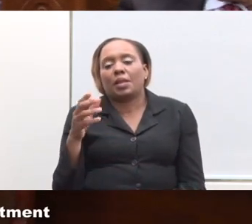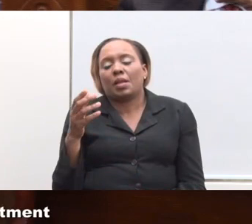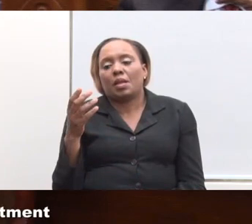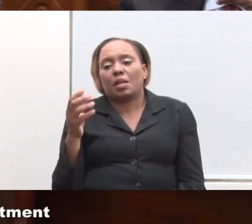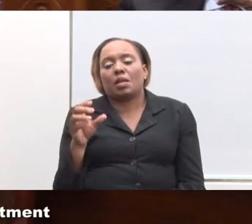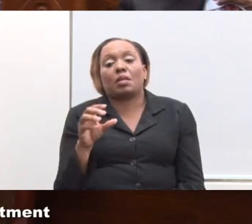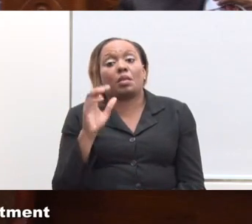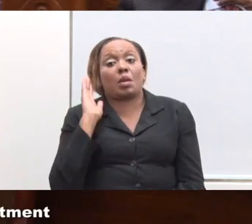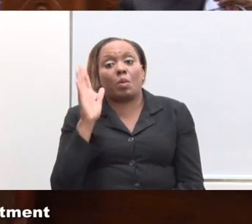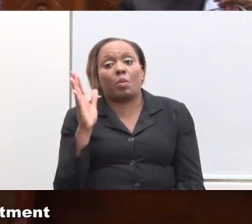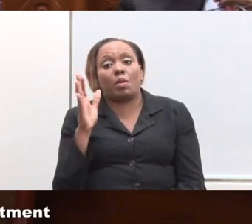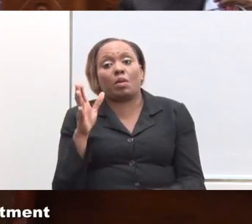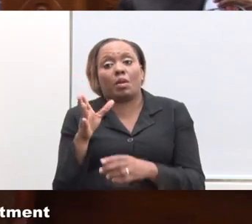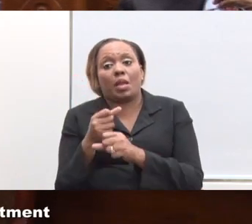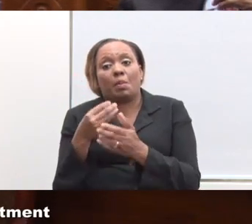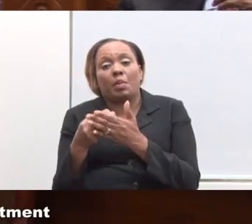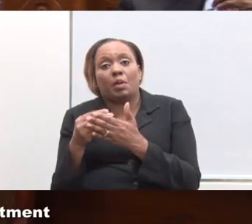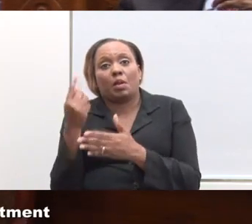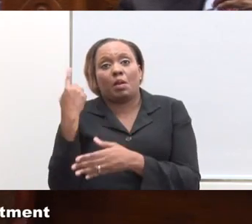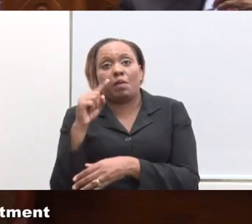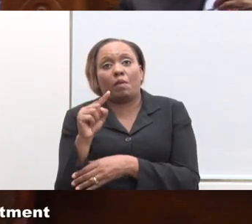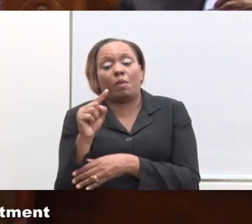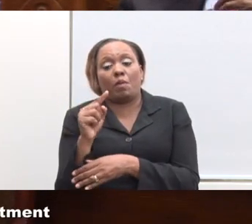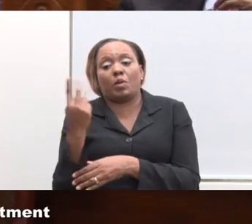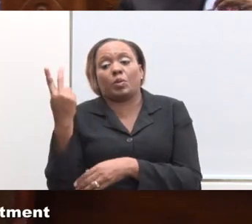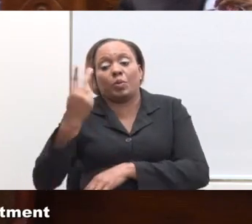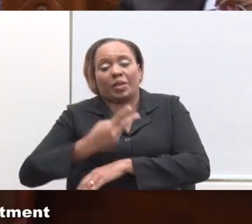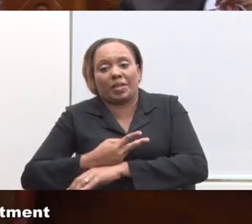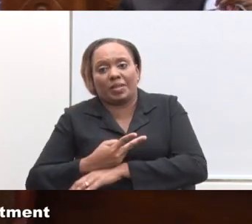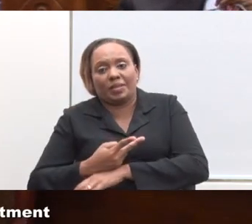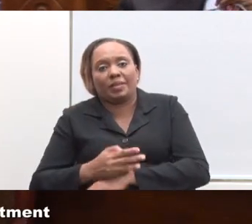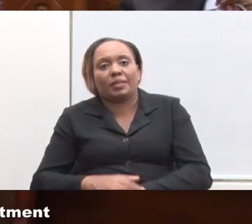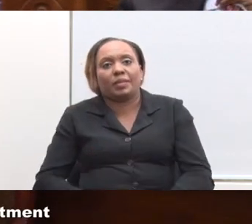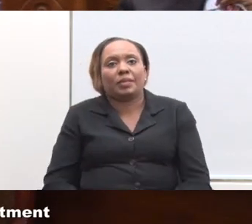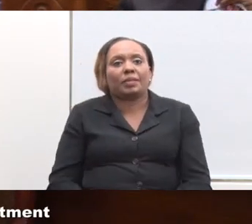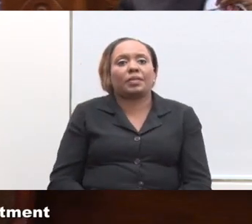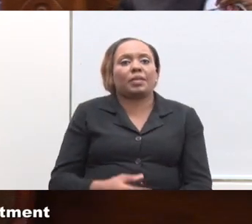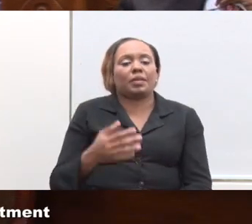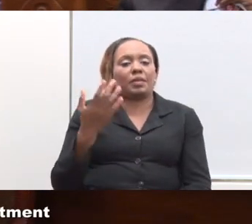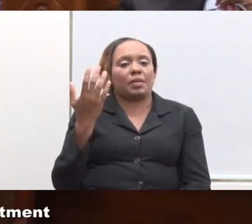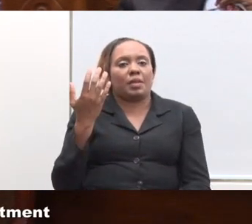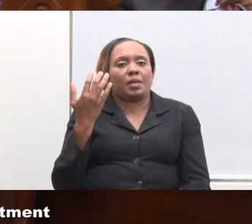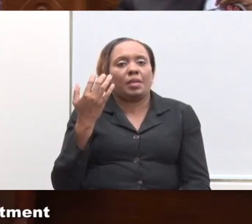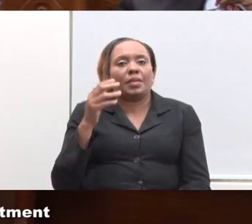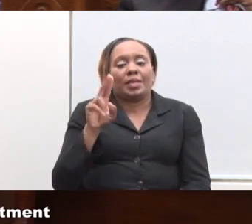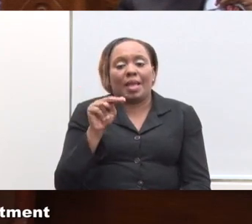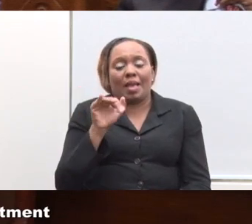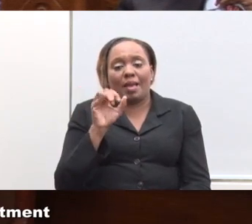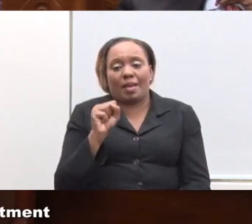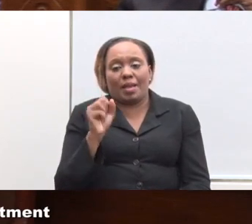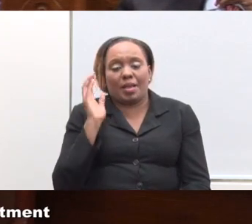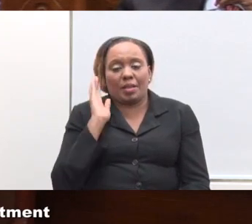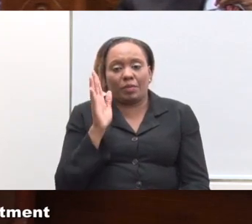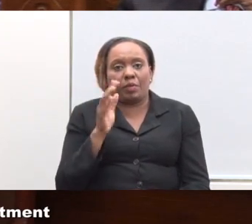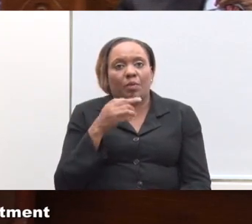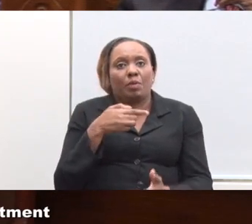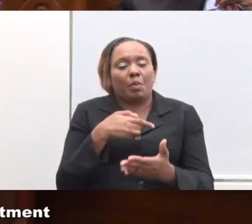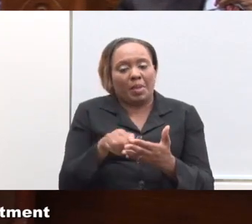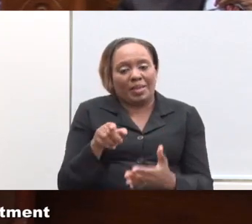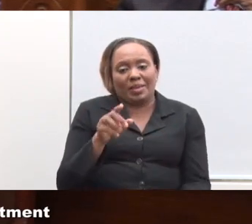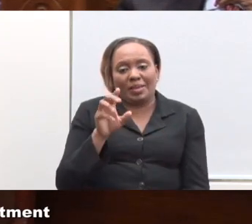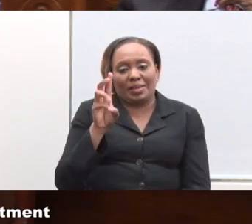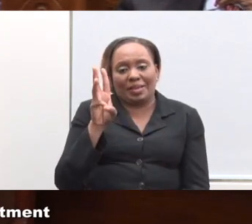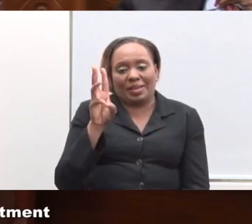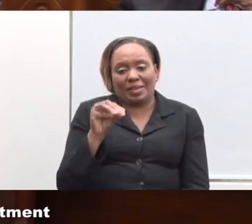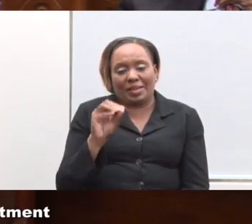Speaker, if you are put on a 3-day week, then the National Insurance Board will pay 60% of the wages you would